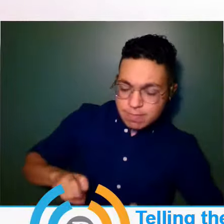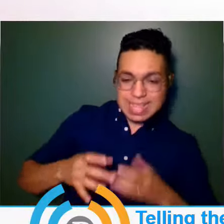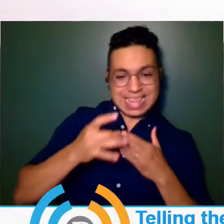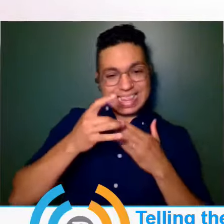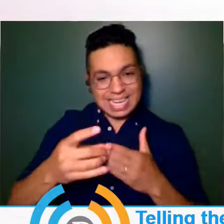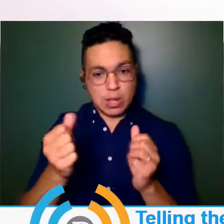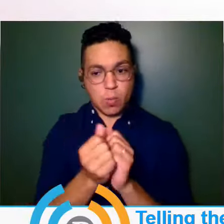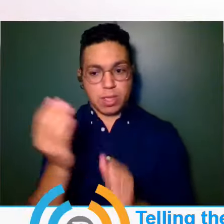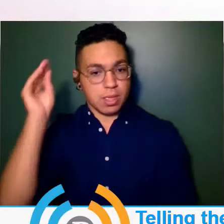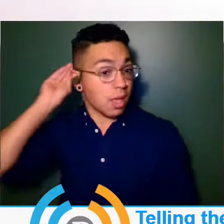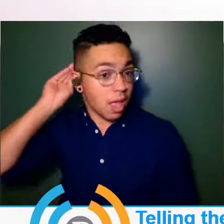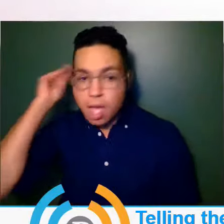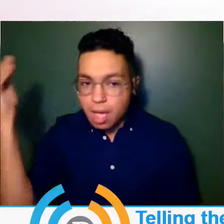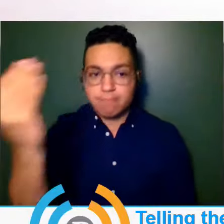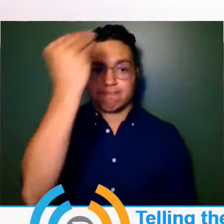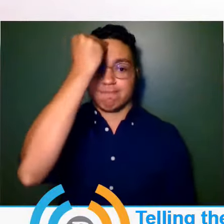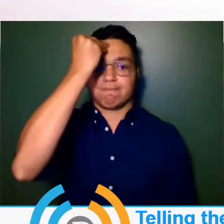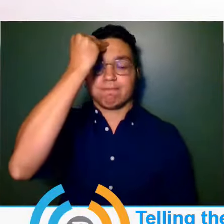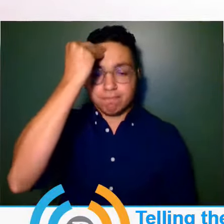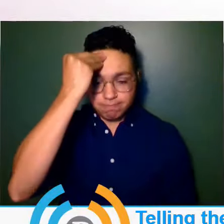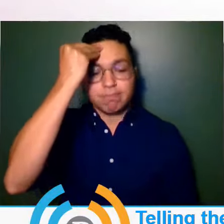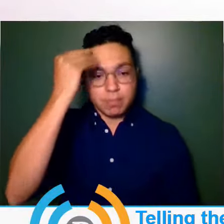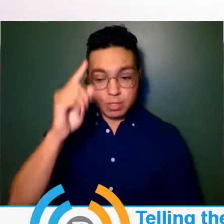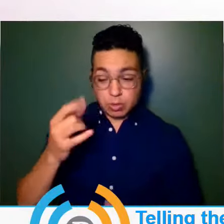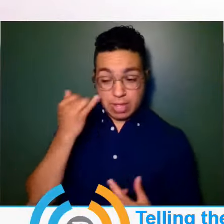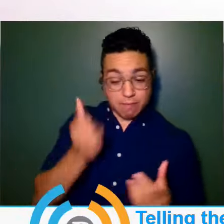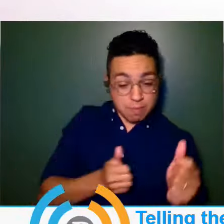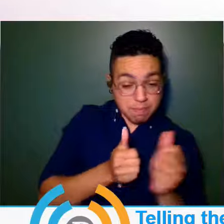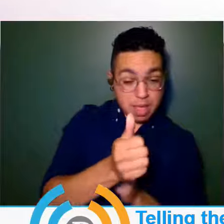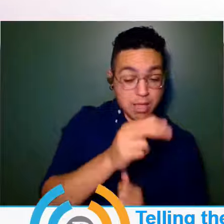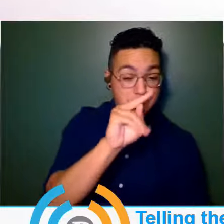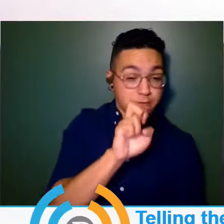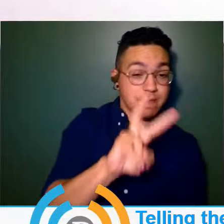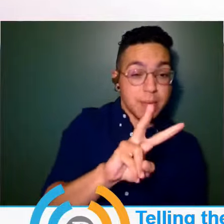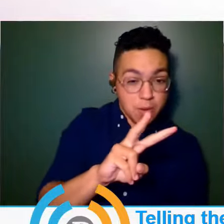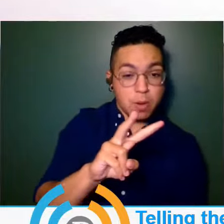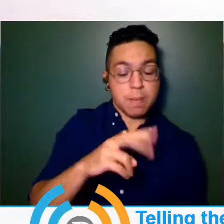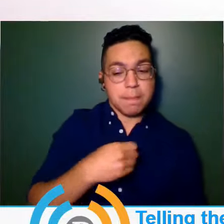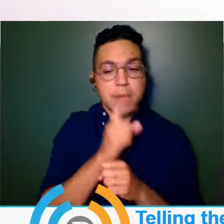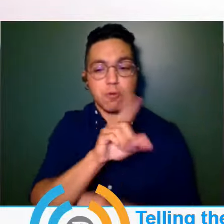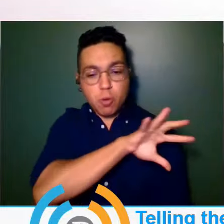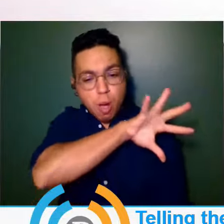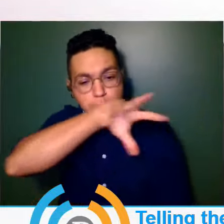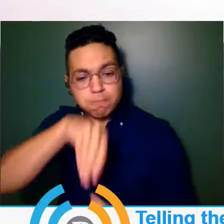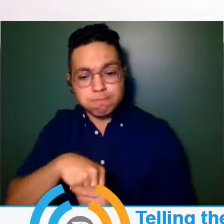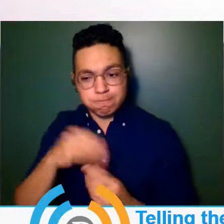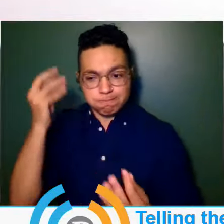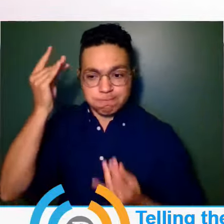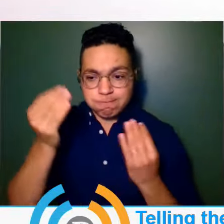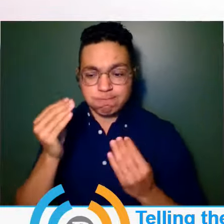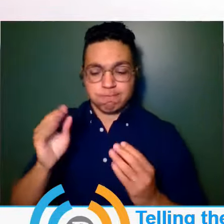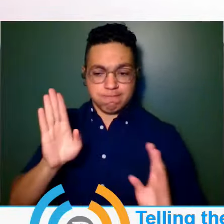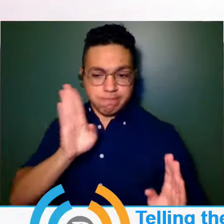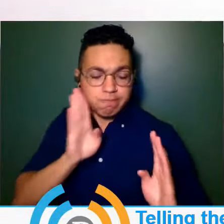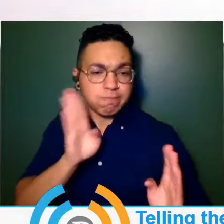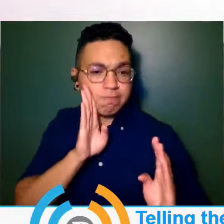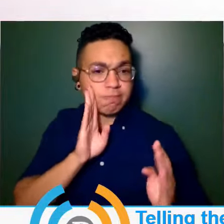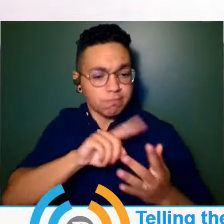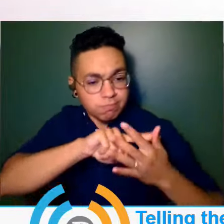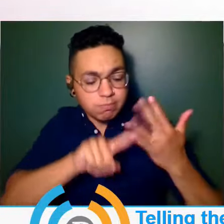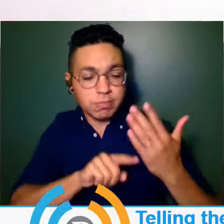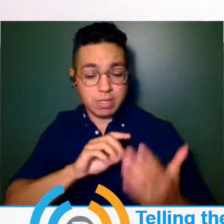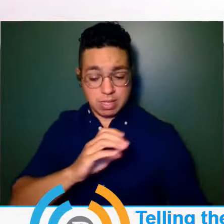that after this gets passed in November, and ensure that that the commission, that the folks